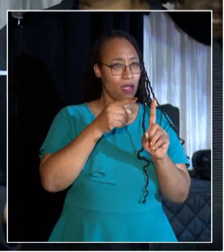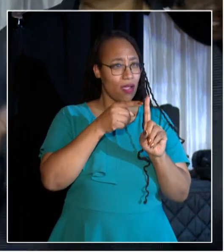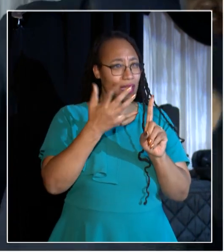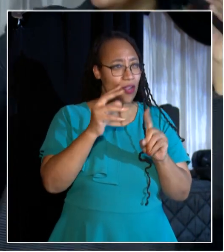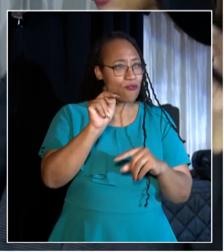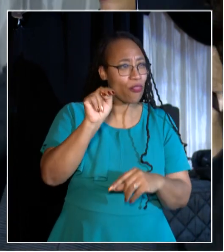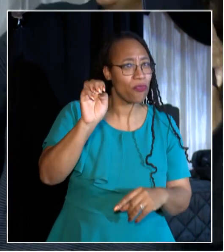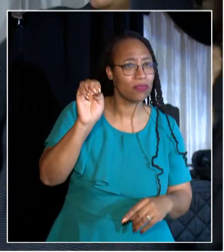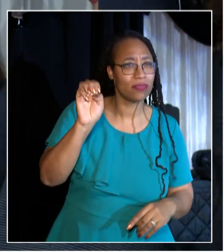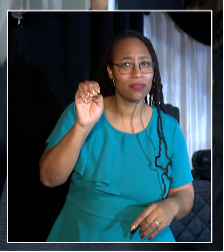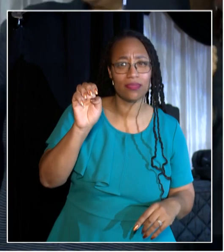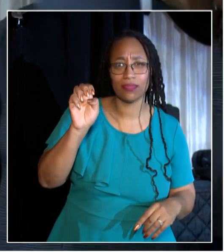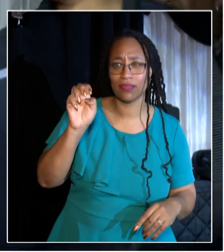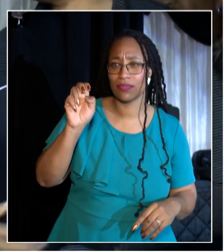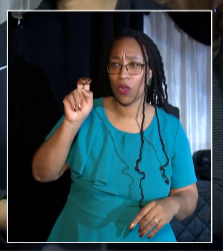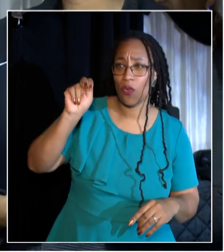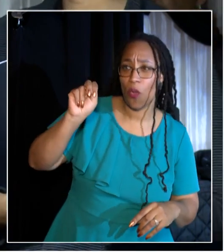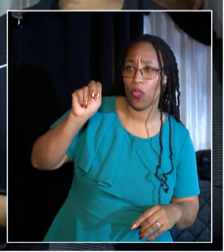Northeast?